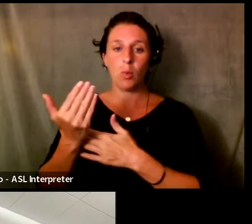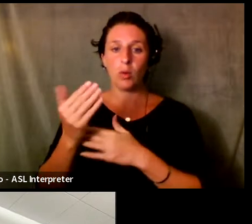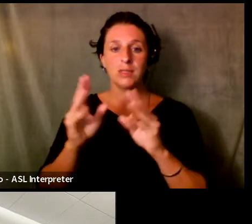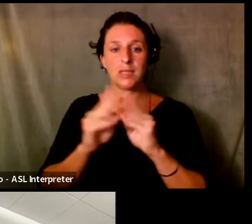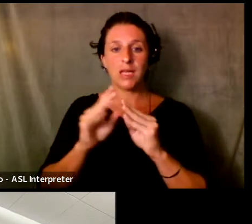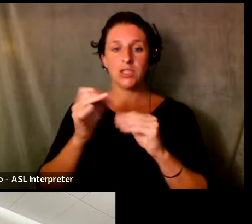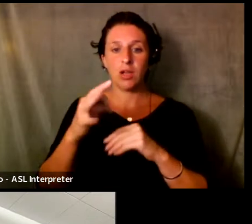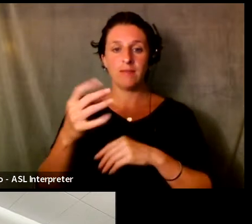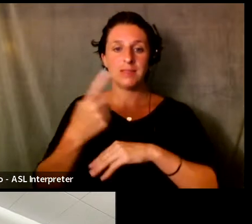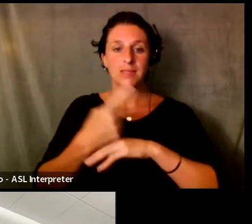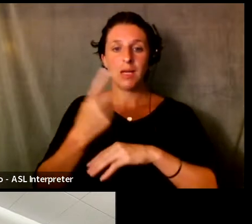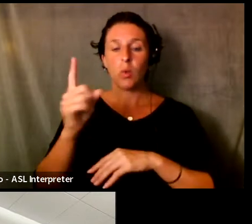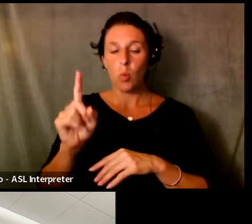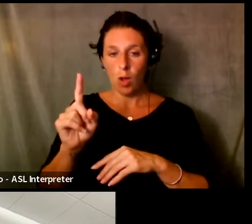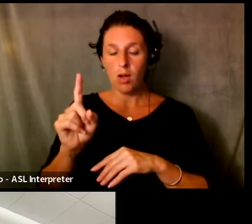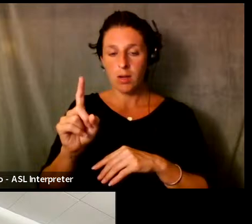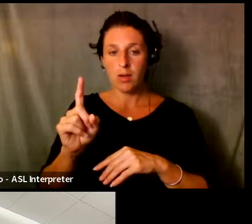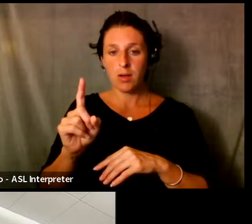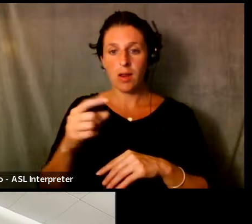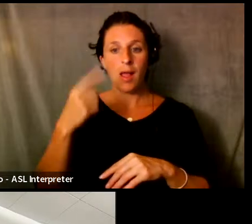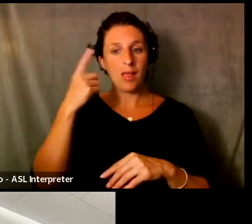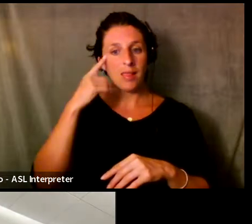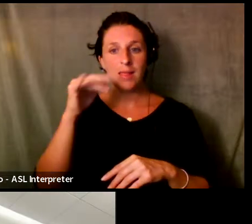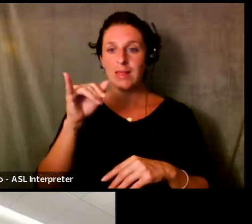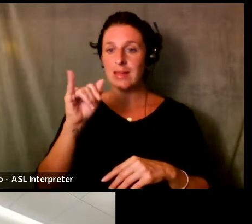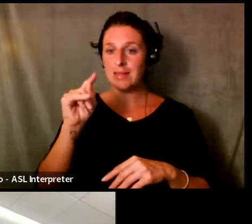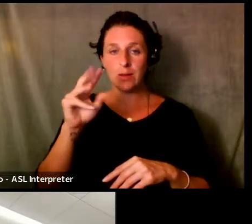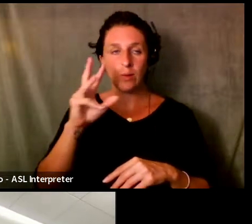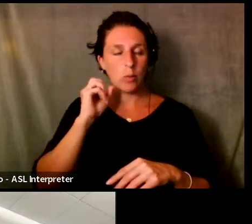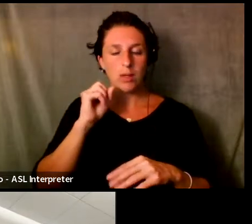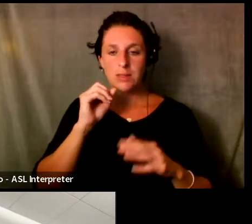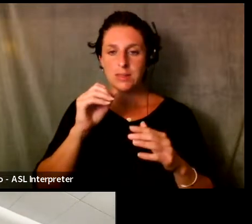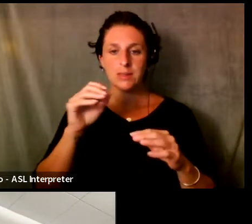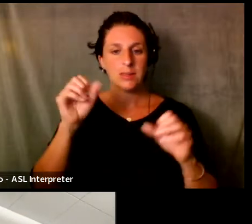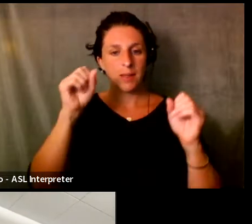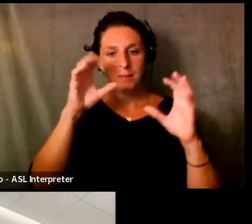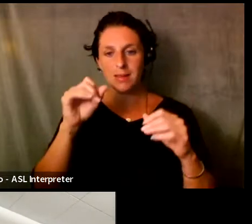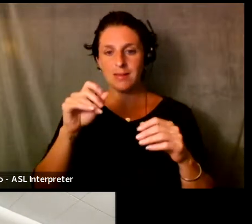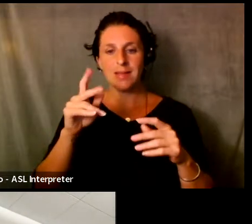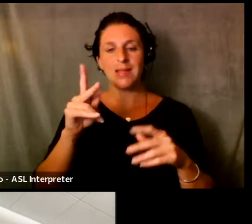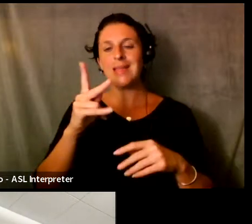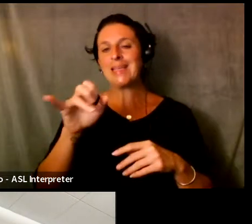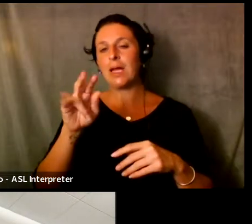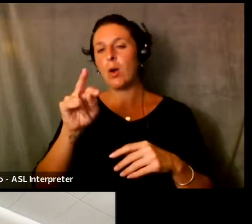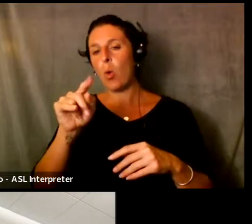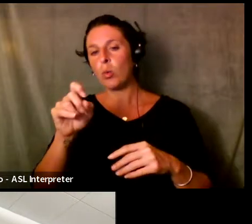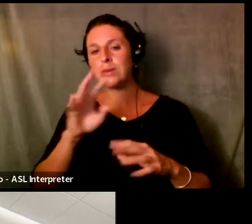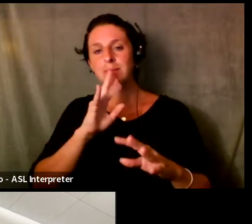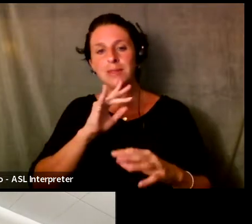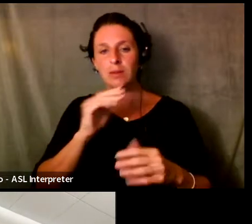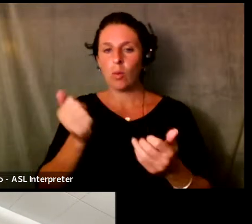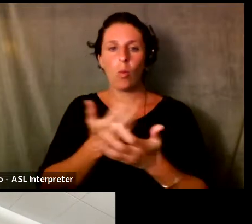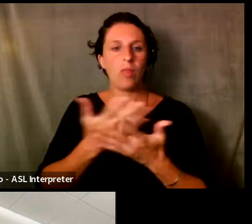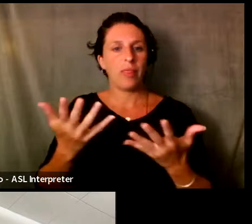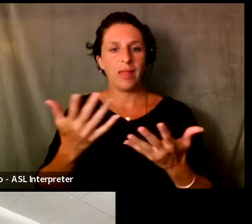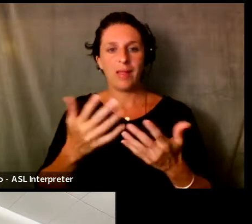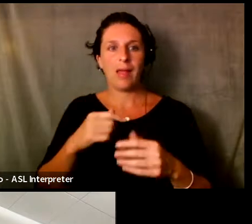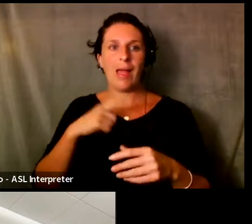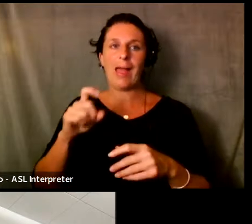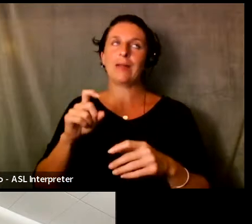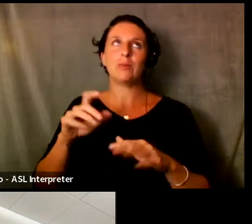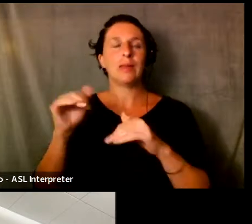And I want to thank I think it was amazing. The keynote speaker, the whole thing that I was, I had to leave at 1 o'clock on the first day,